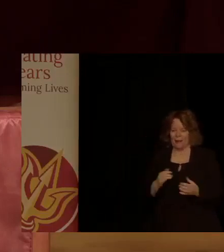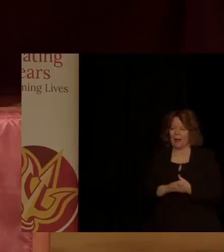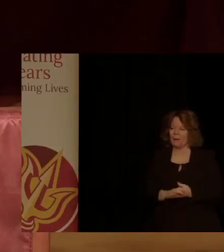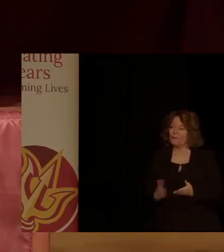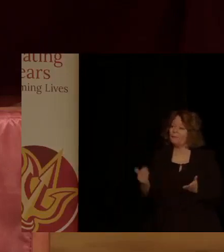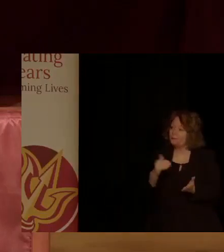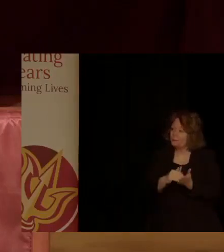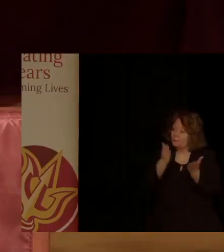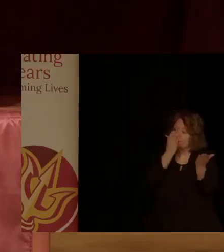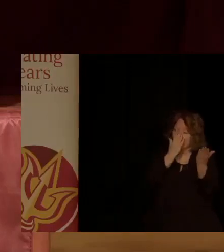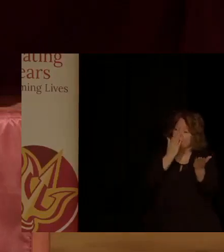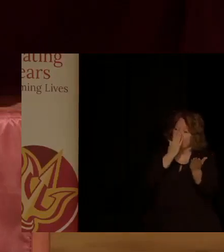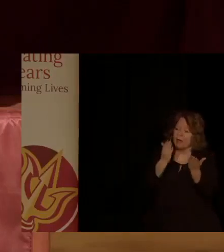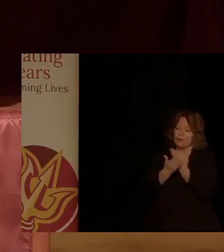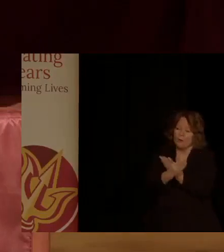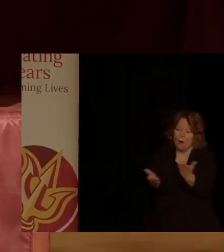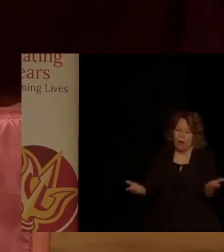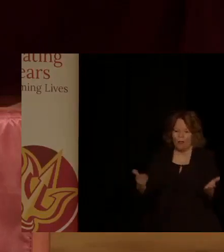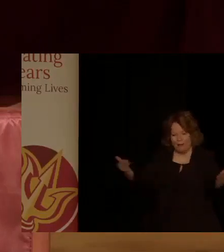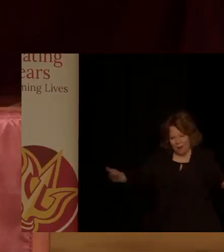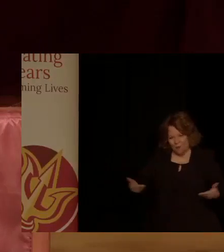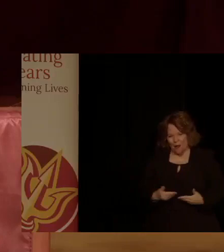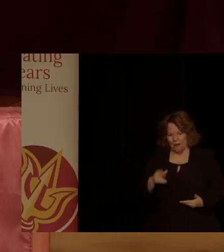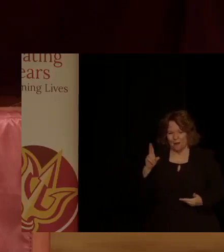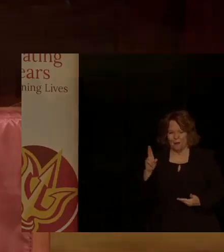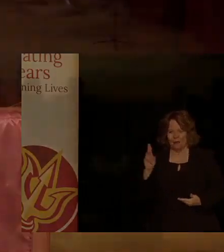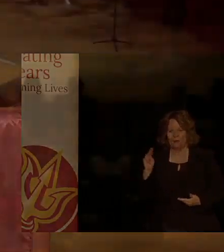you all, and welcome to UMSL.